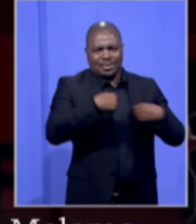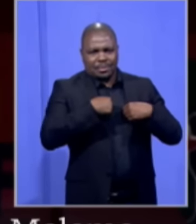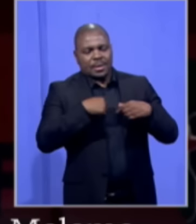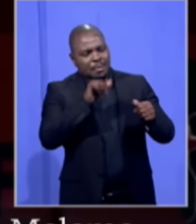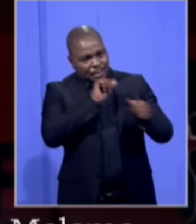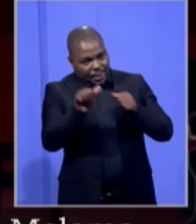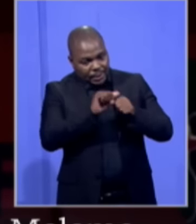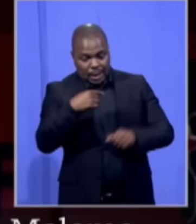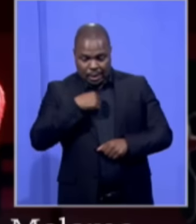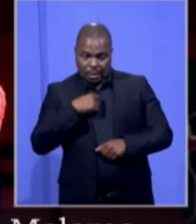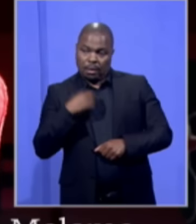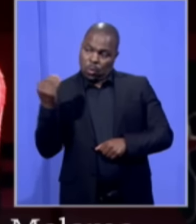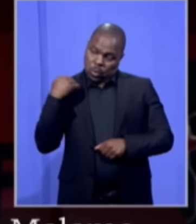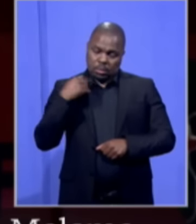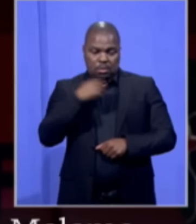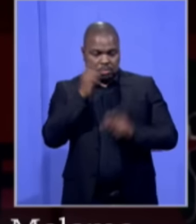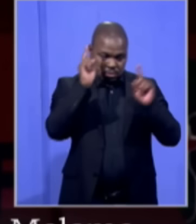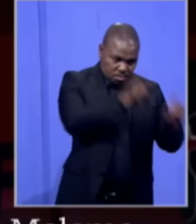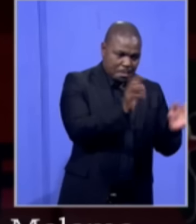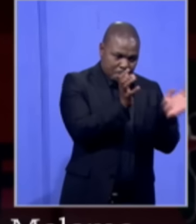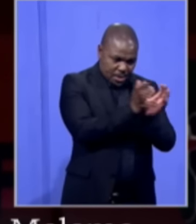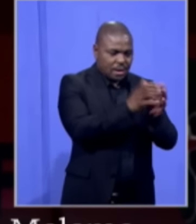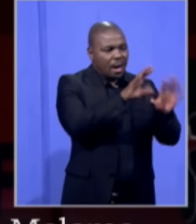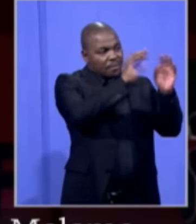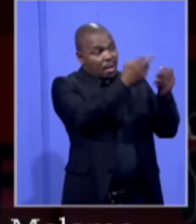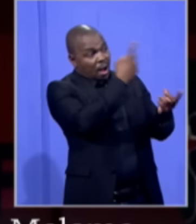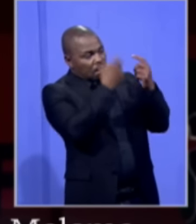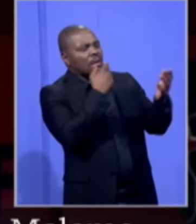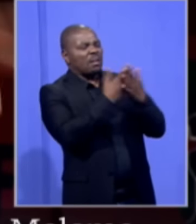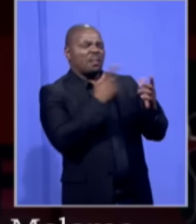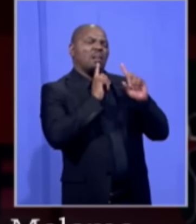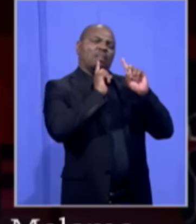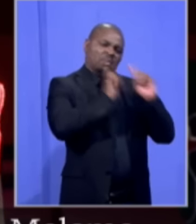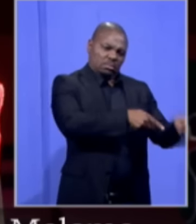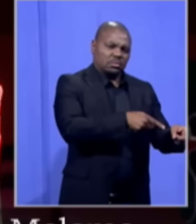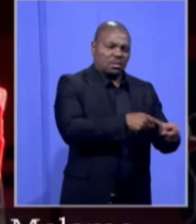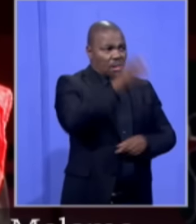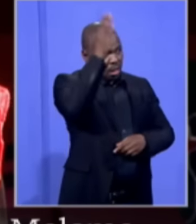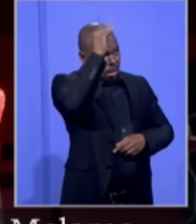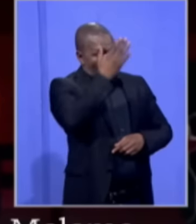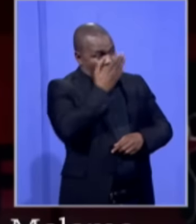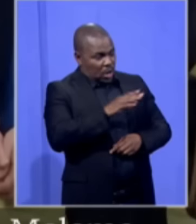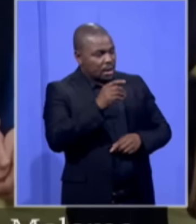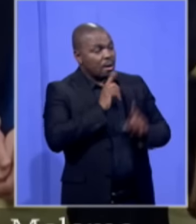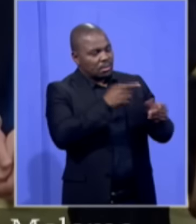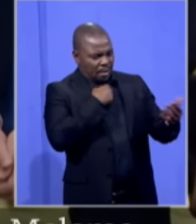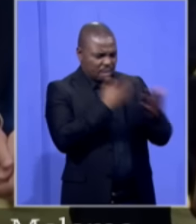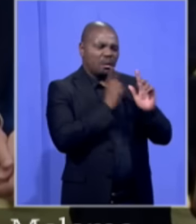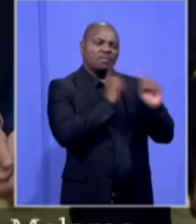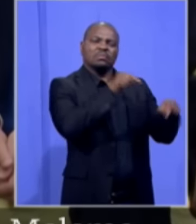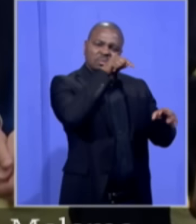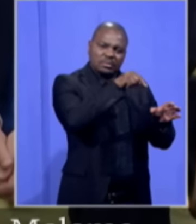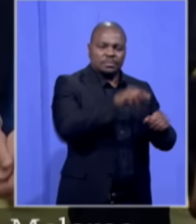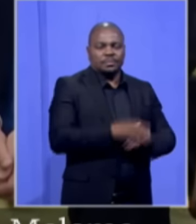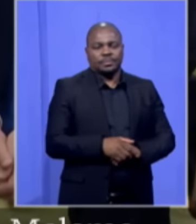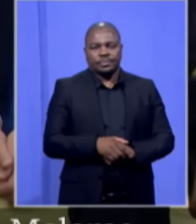called me into that meeting. I would have answered everything that Donald Trump wanted from us. Malema o ne